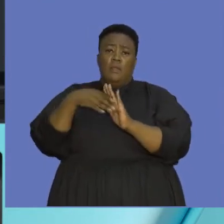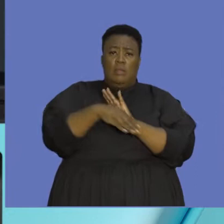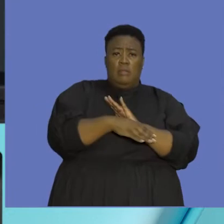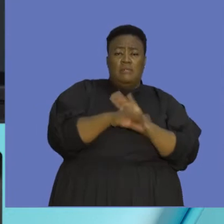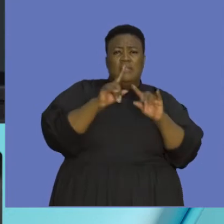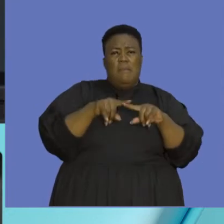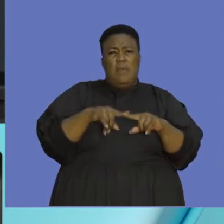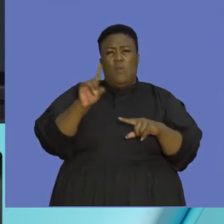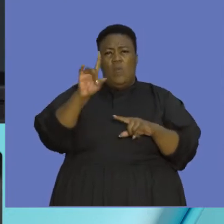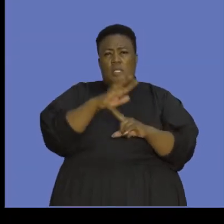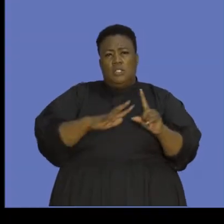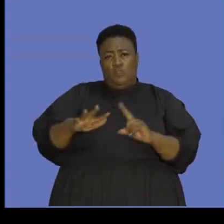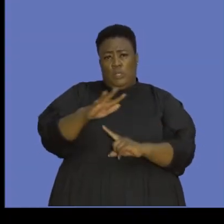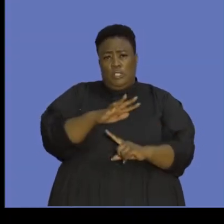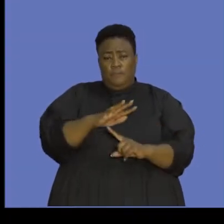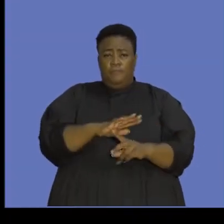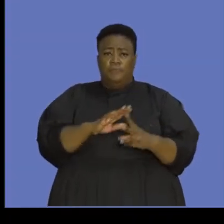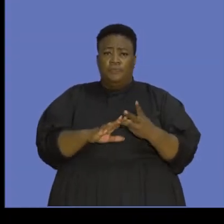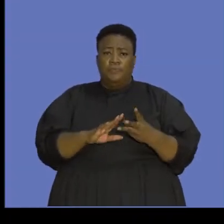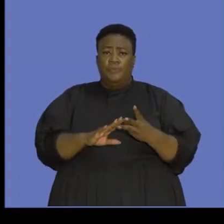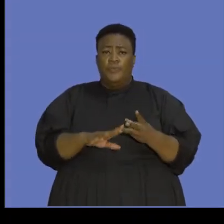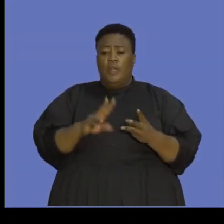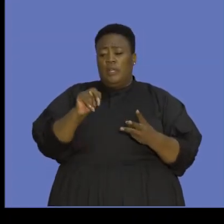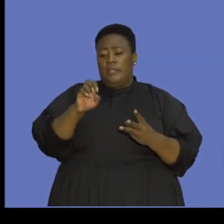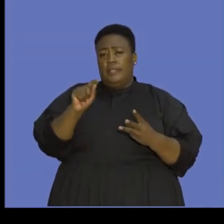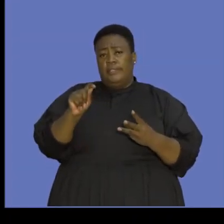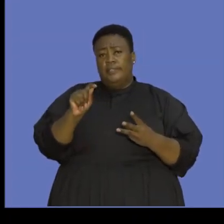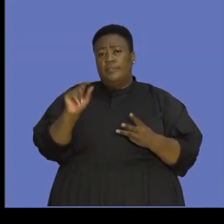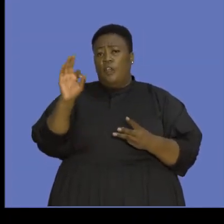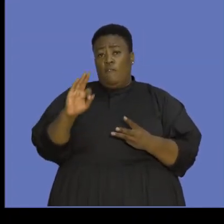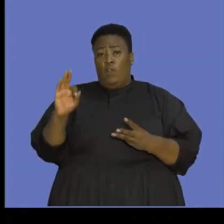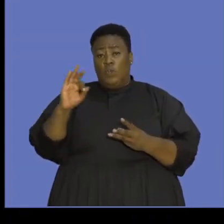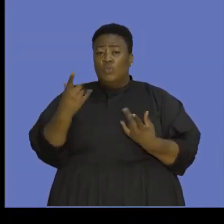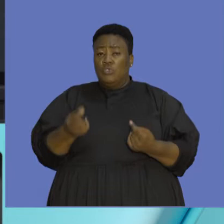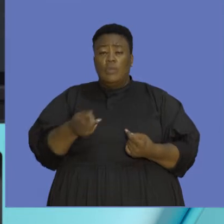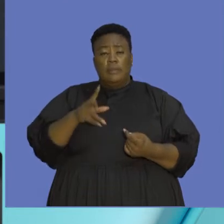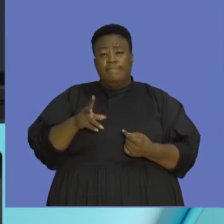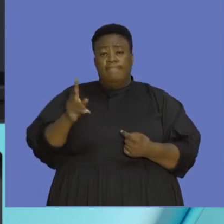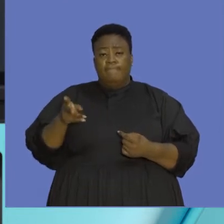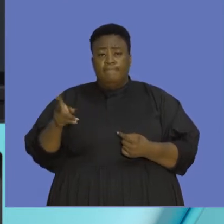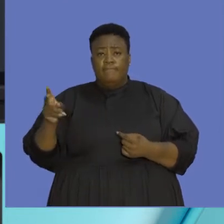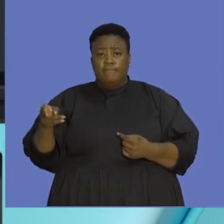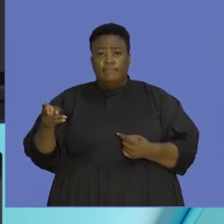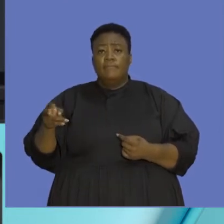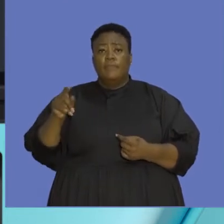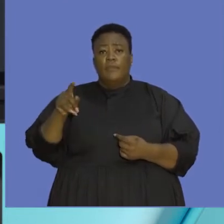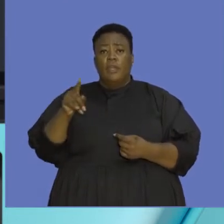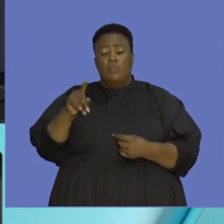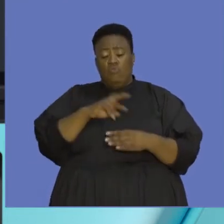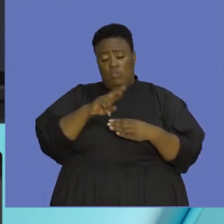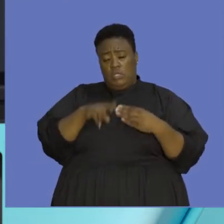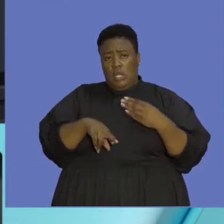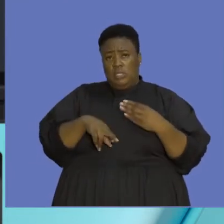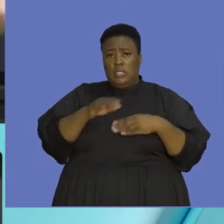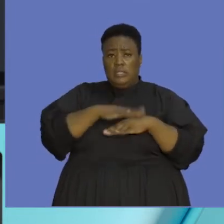on the situation. We're going to look at net force. We've done net force over and over again. That's the resultant.